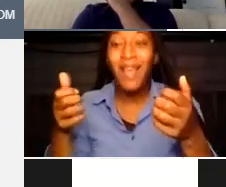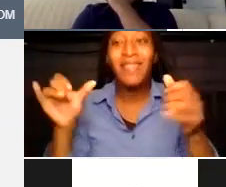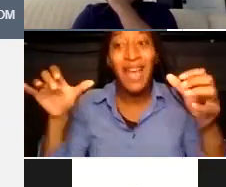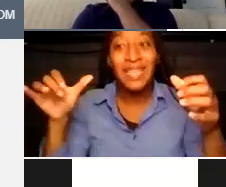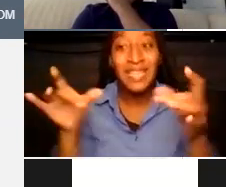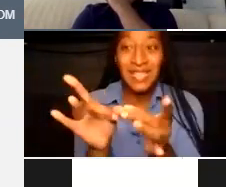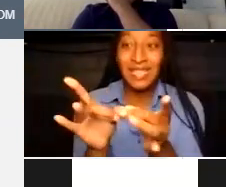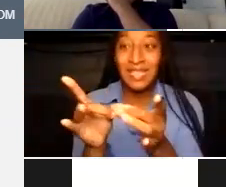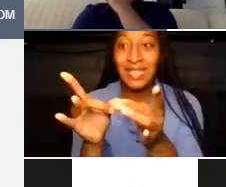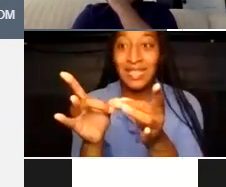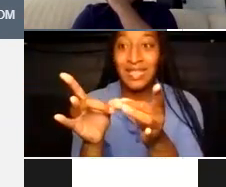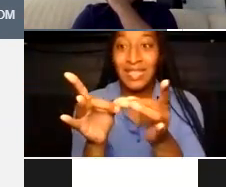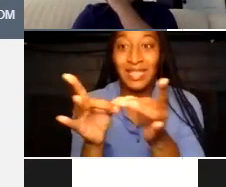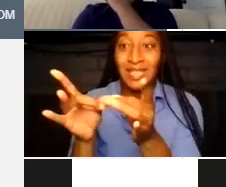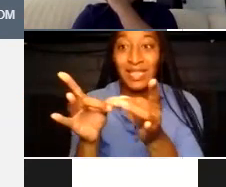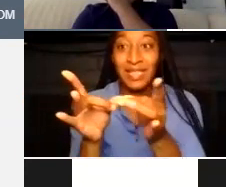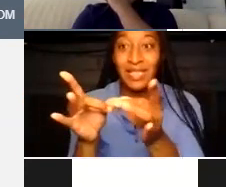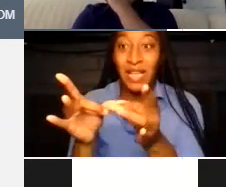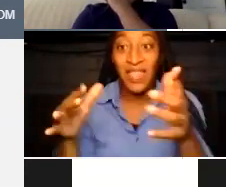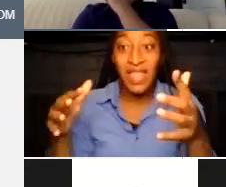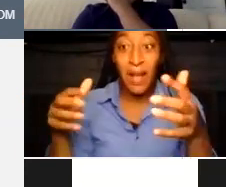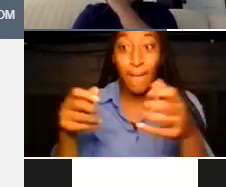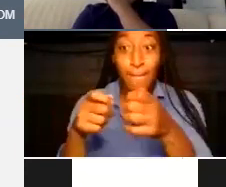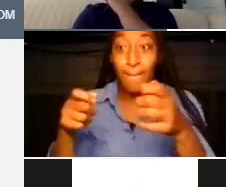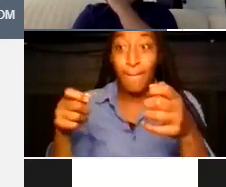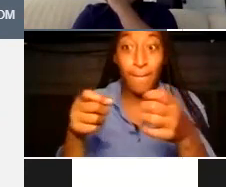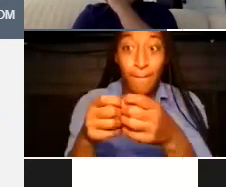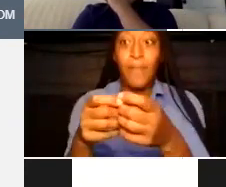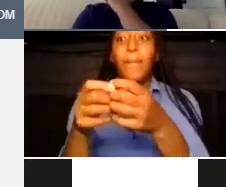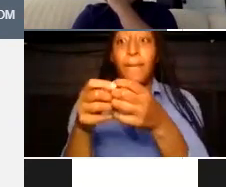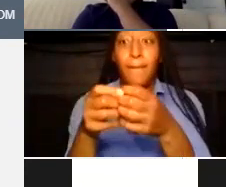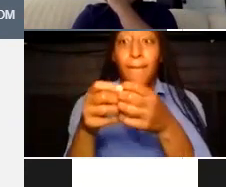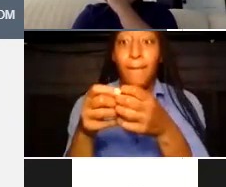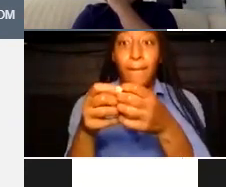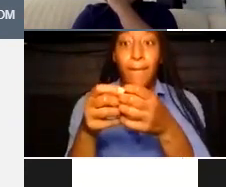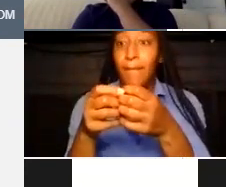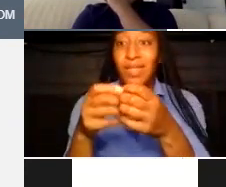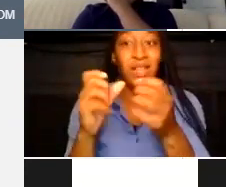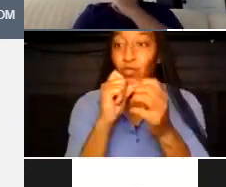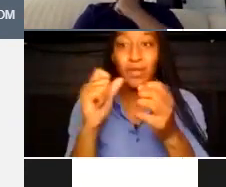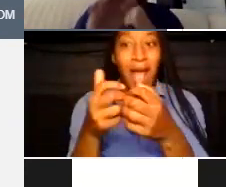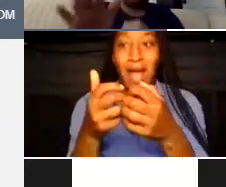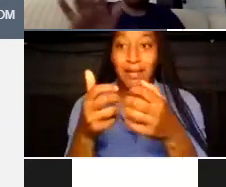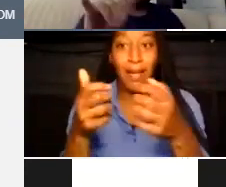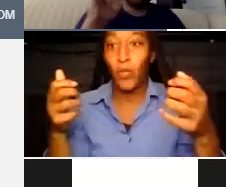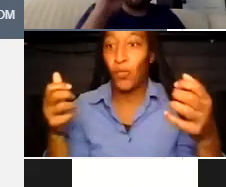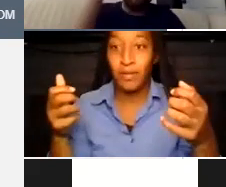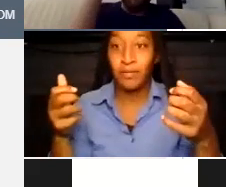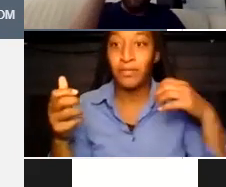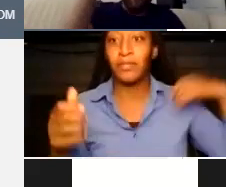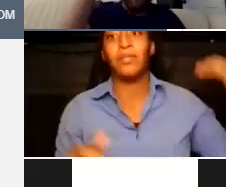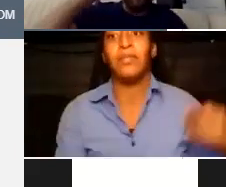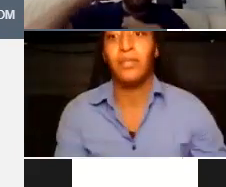so momentum is conserved, but kinetic energy is not conserved. And so to analyze